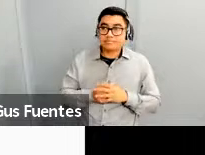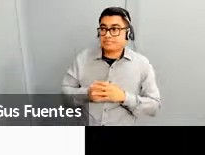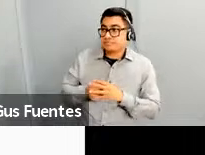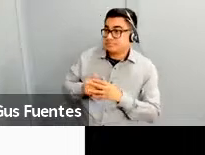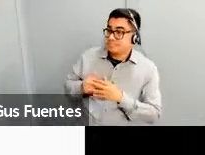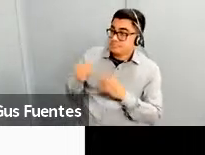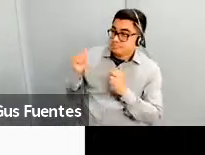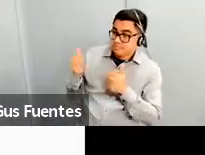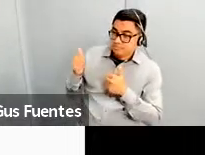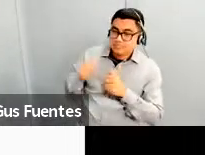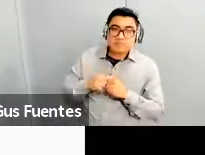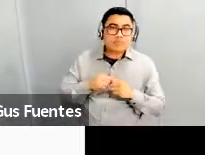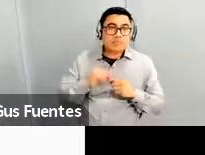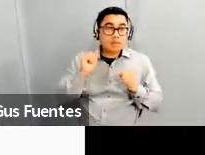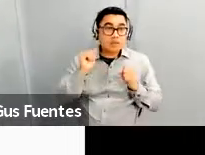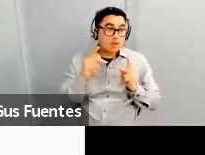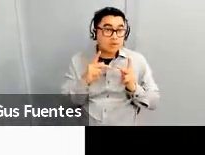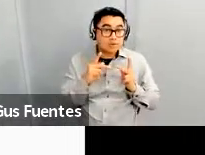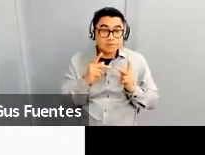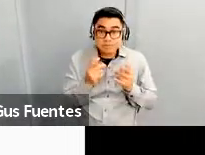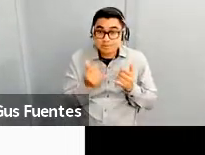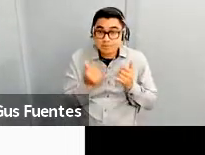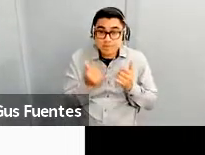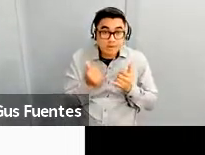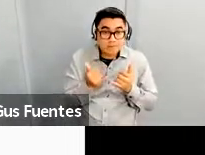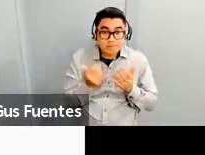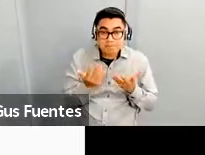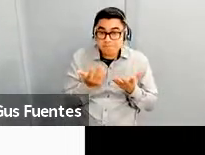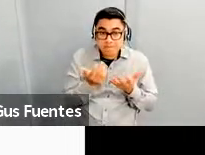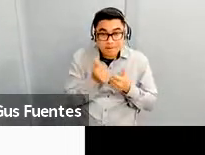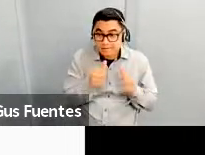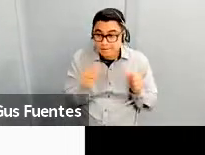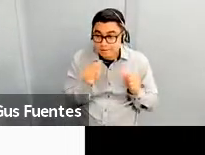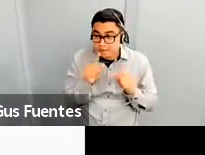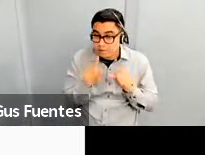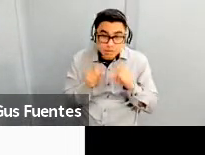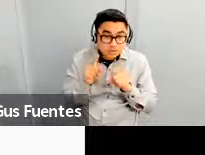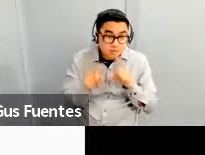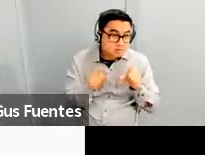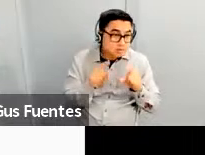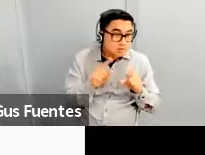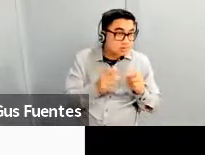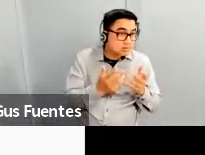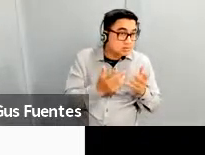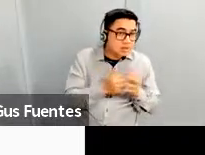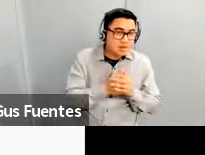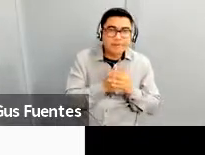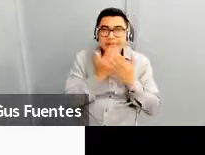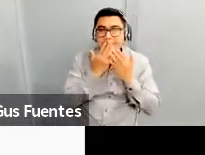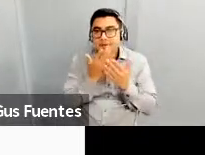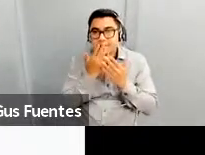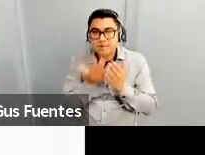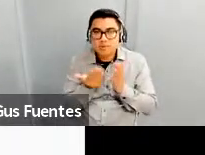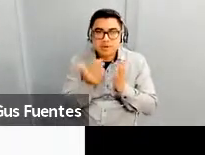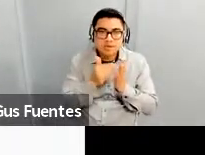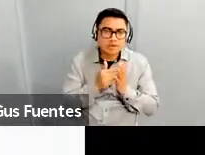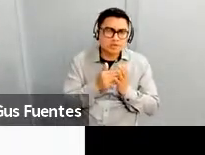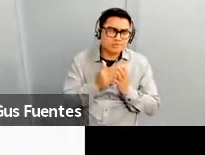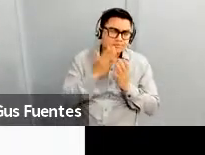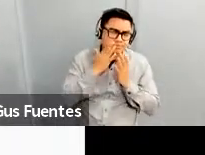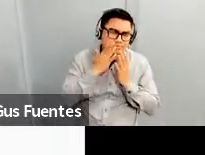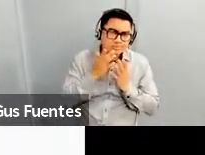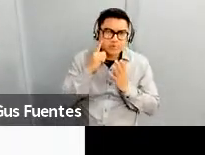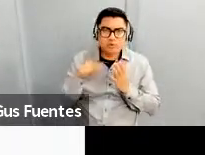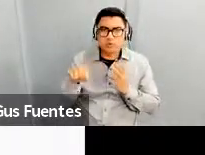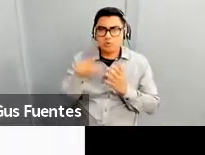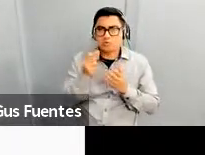Okay, so any questions? Thank you again so much for your support. I know that this has been a very trying